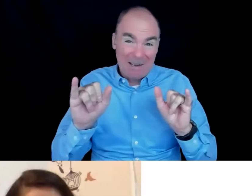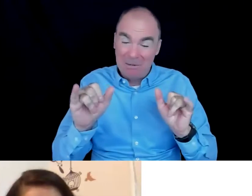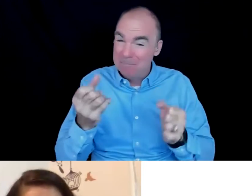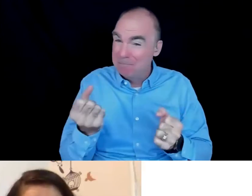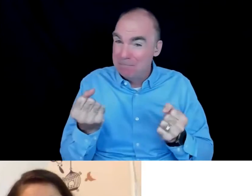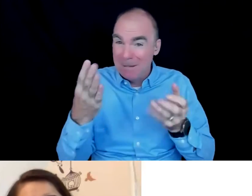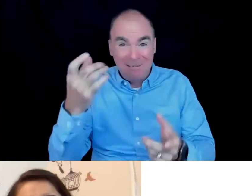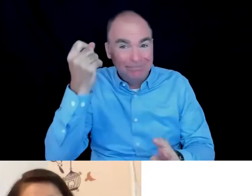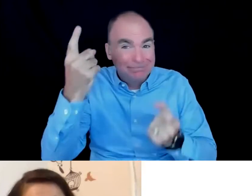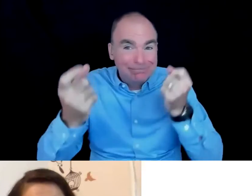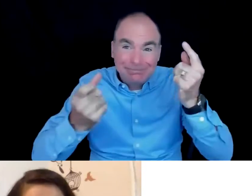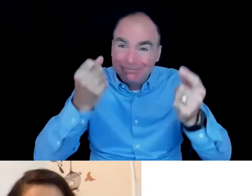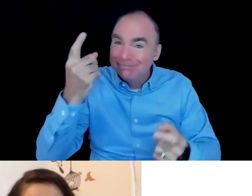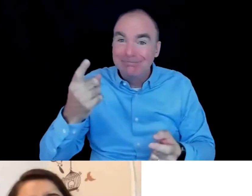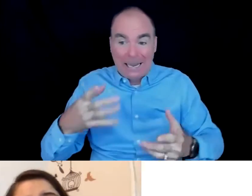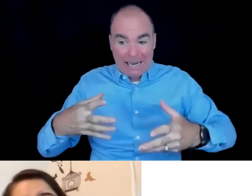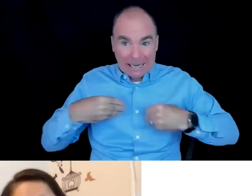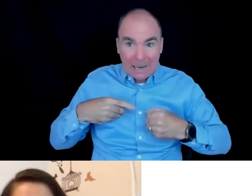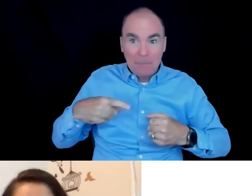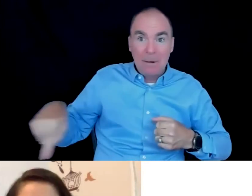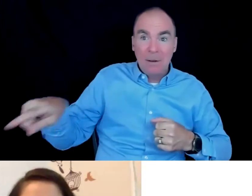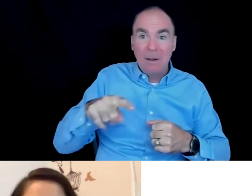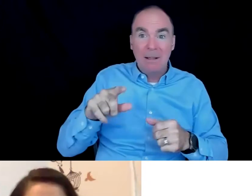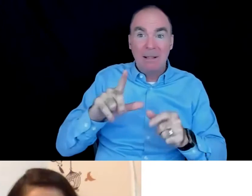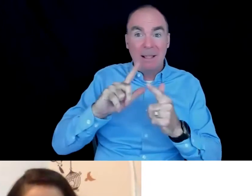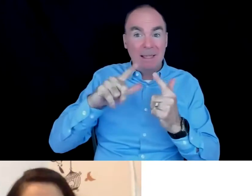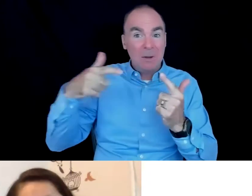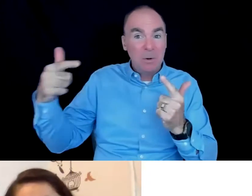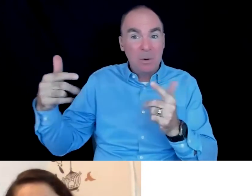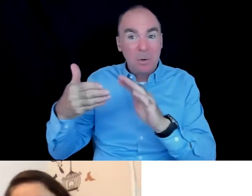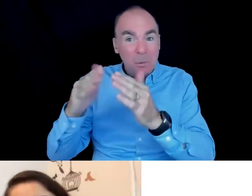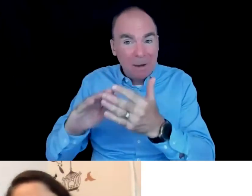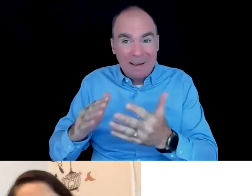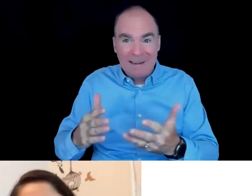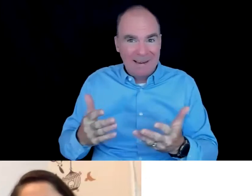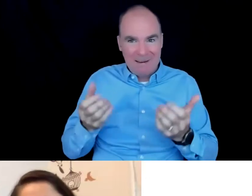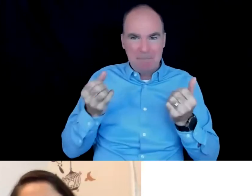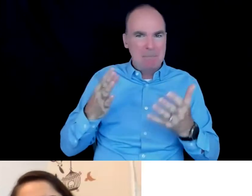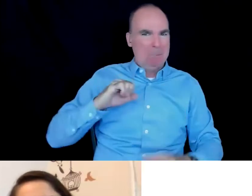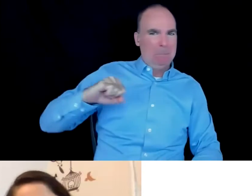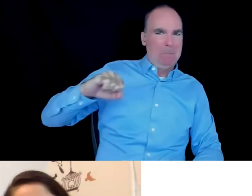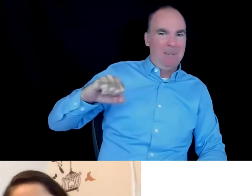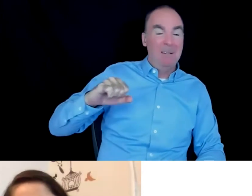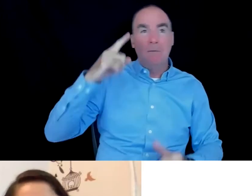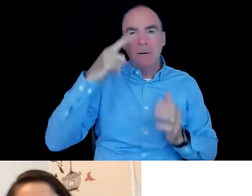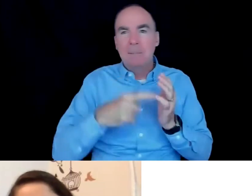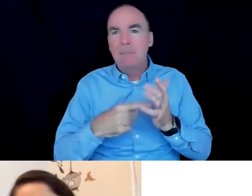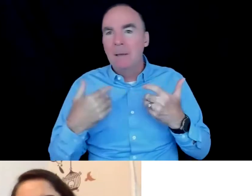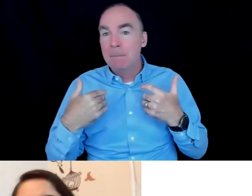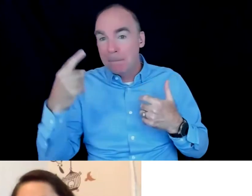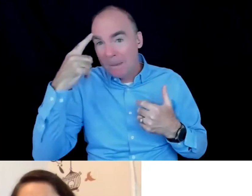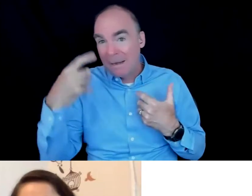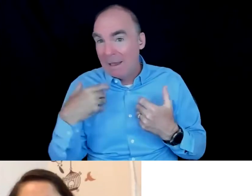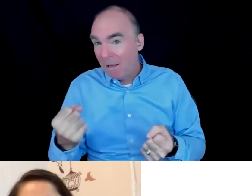and acknowledgement of these kind of communities to begin with. So even to talk about their mental health needs and to work for their support is very